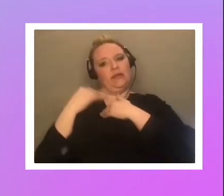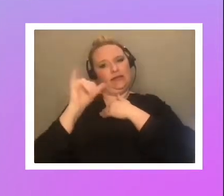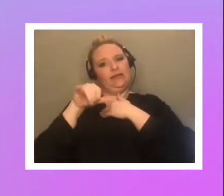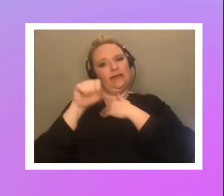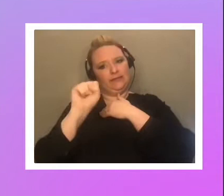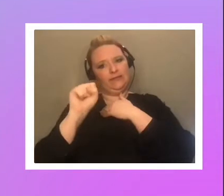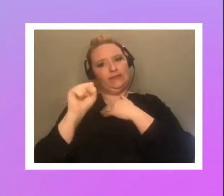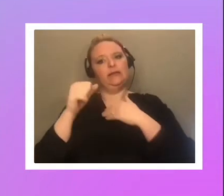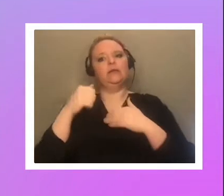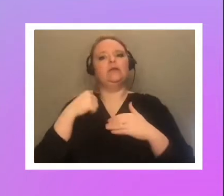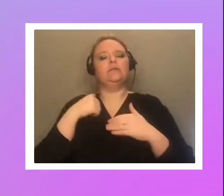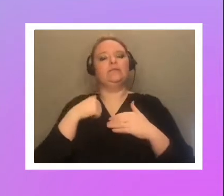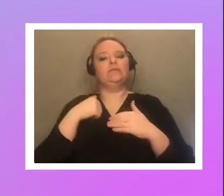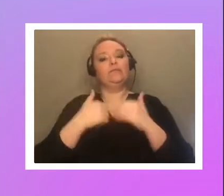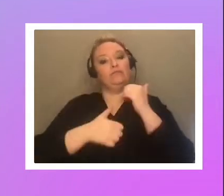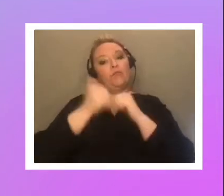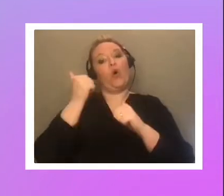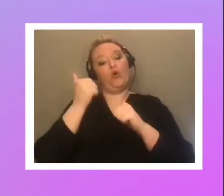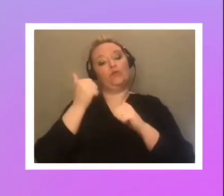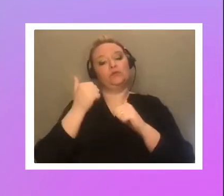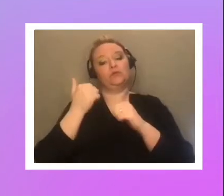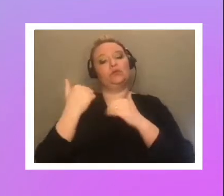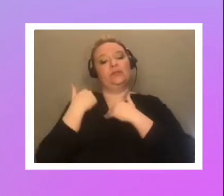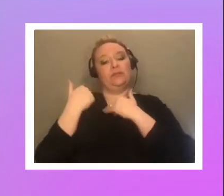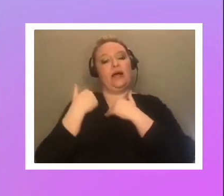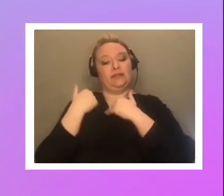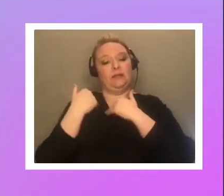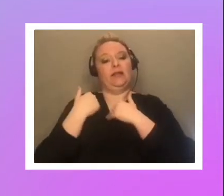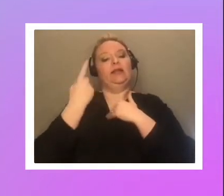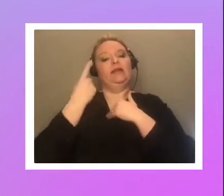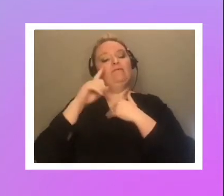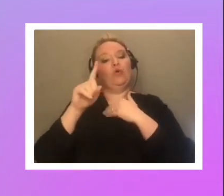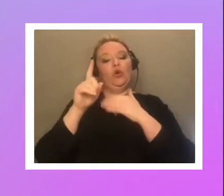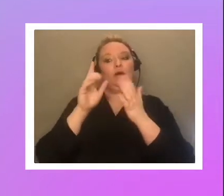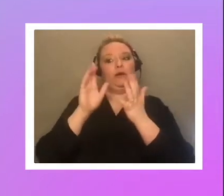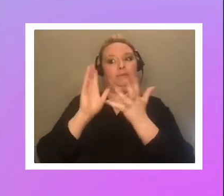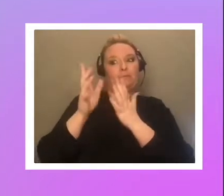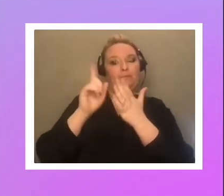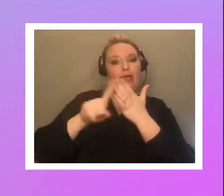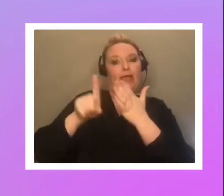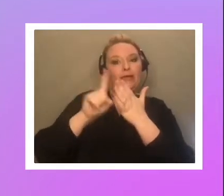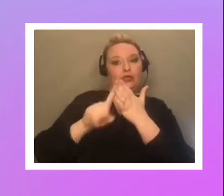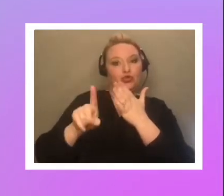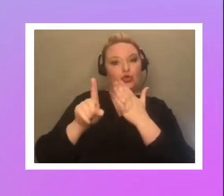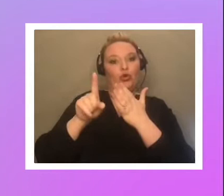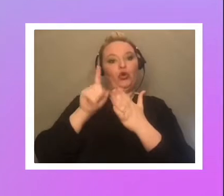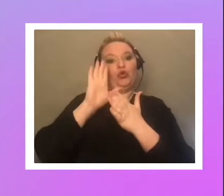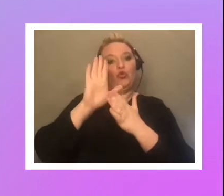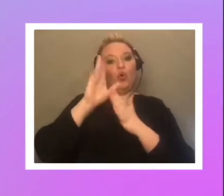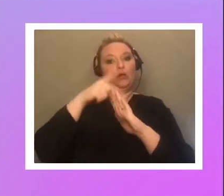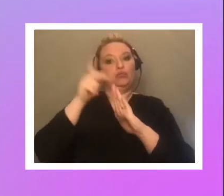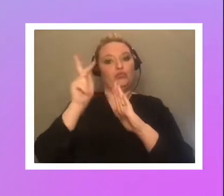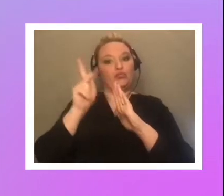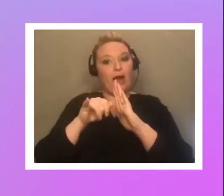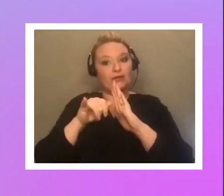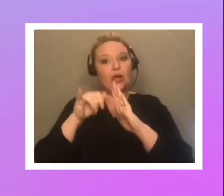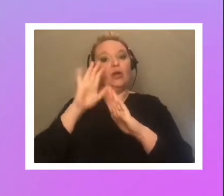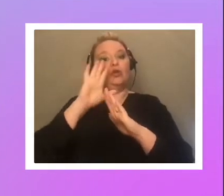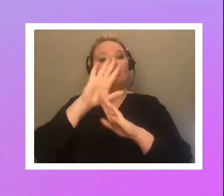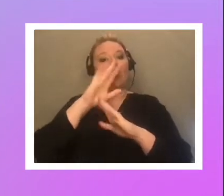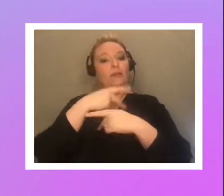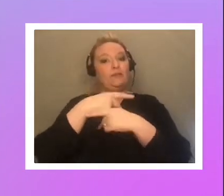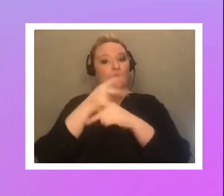I would say the bulk of the responsibility for making sure that your projects, your